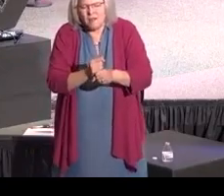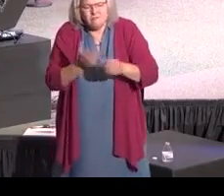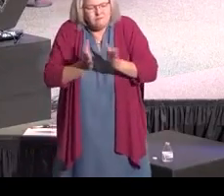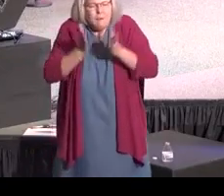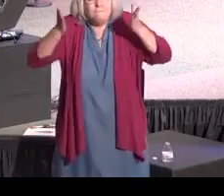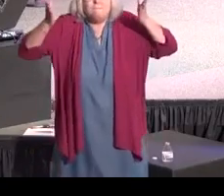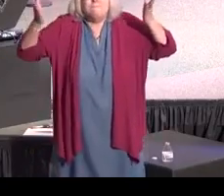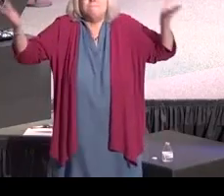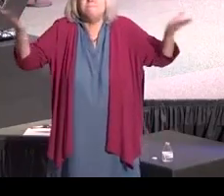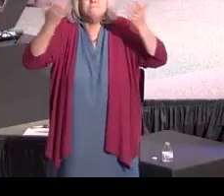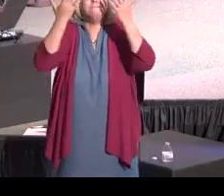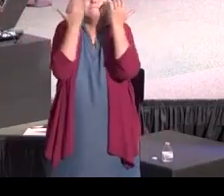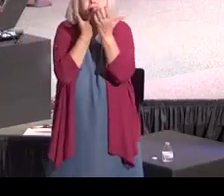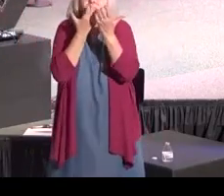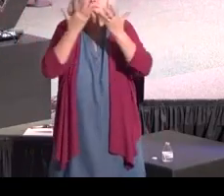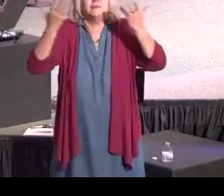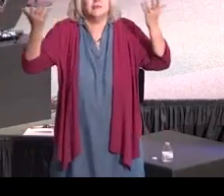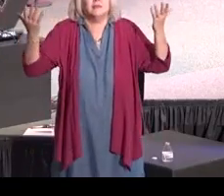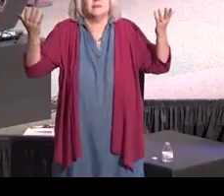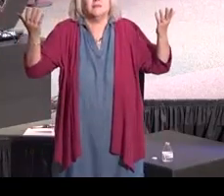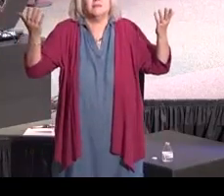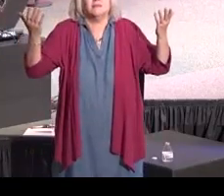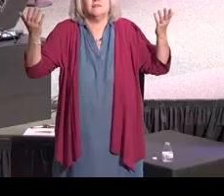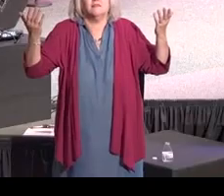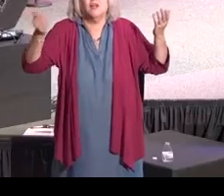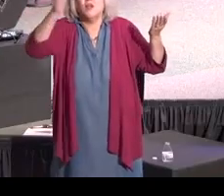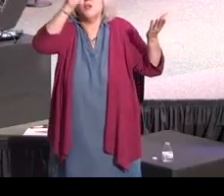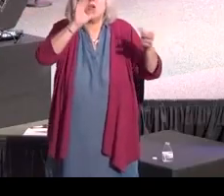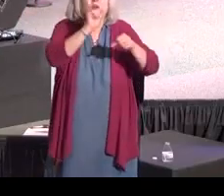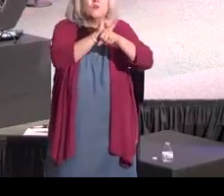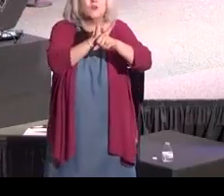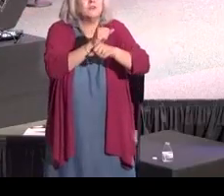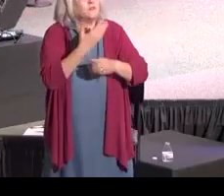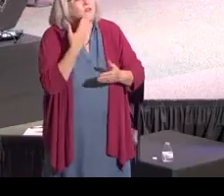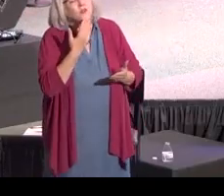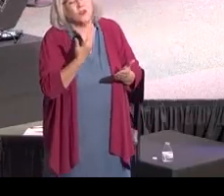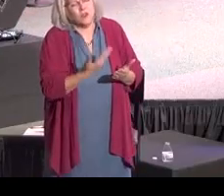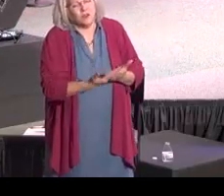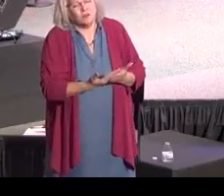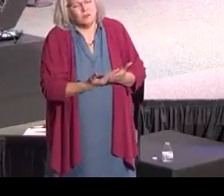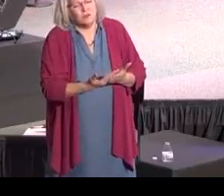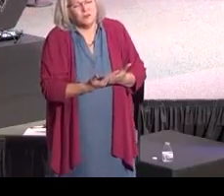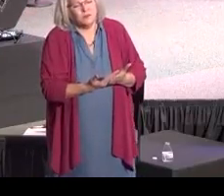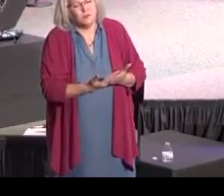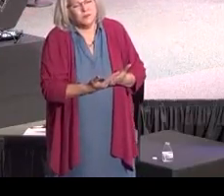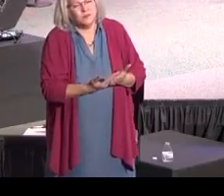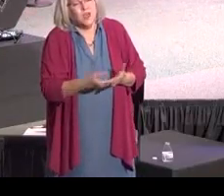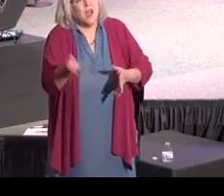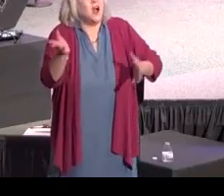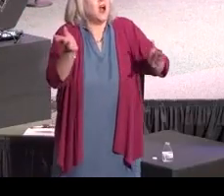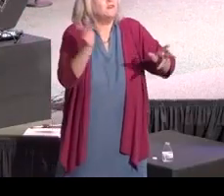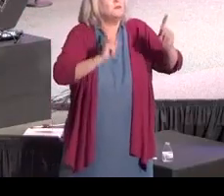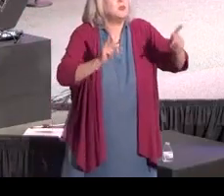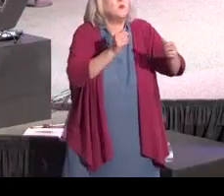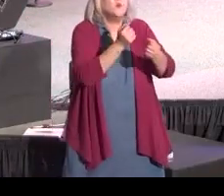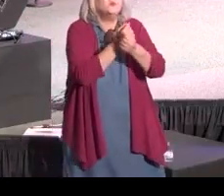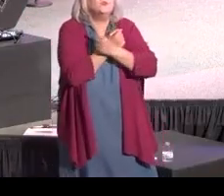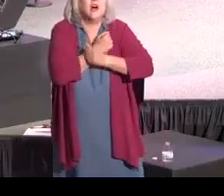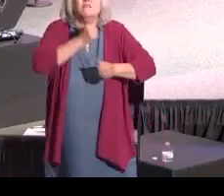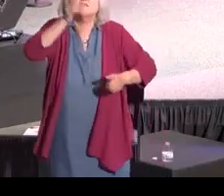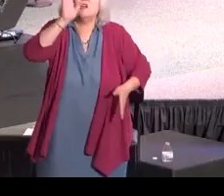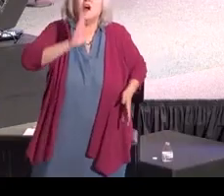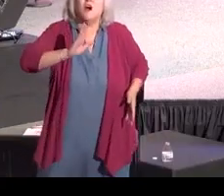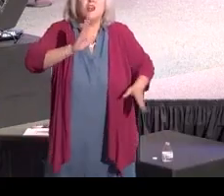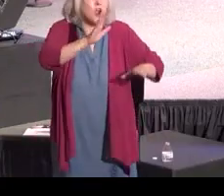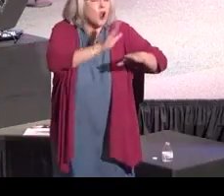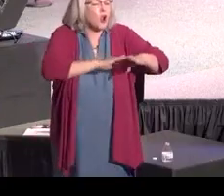Our God works together, all things together for the good, right? Romans 8. Of those who love him and